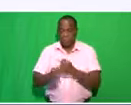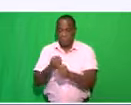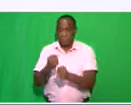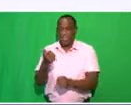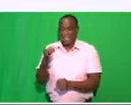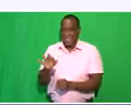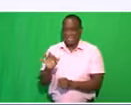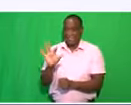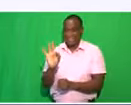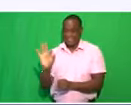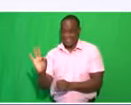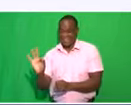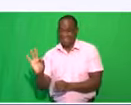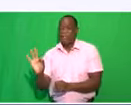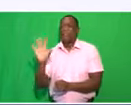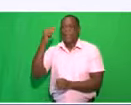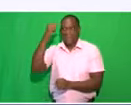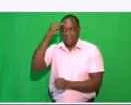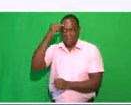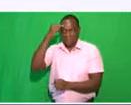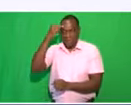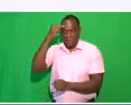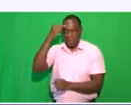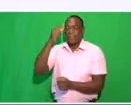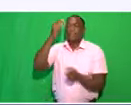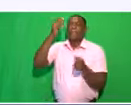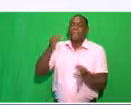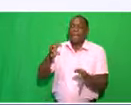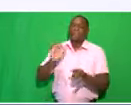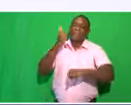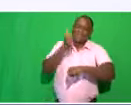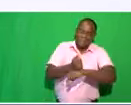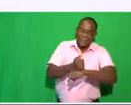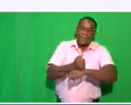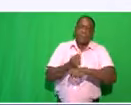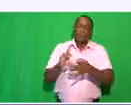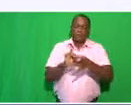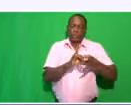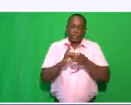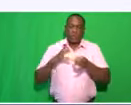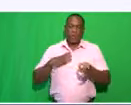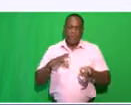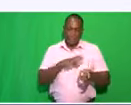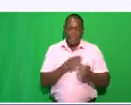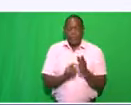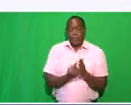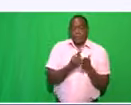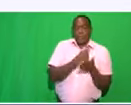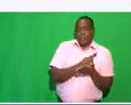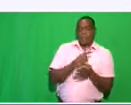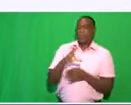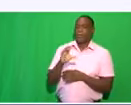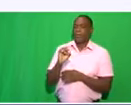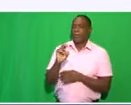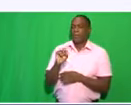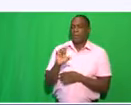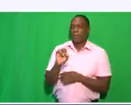1999, where the government of the day established a joint committee to review the Concordat and to review